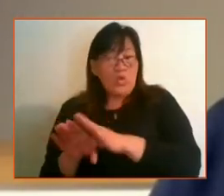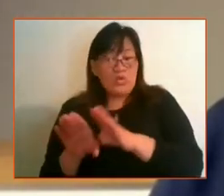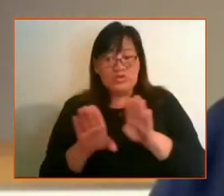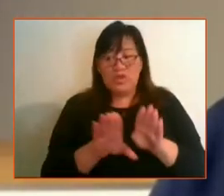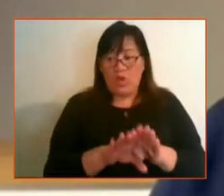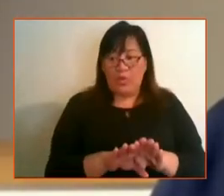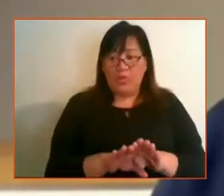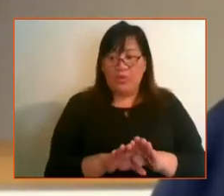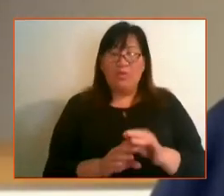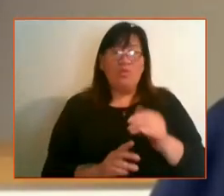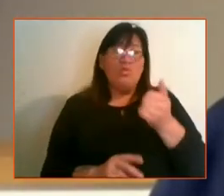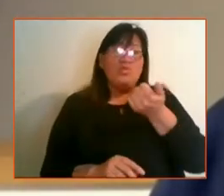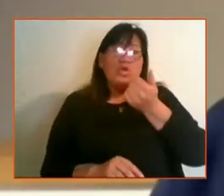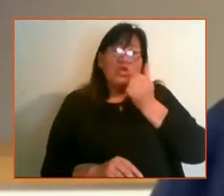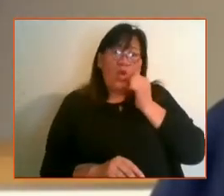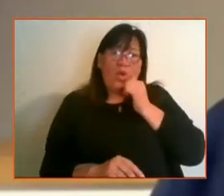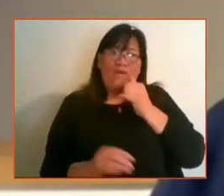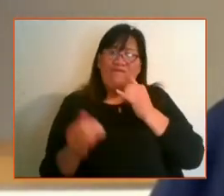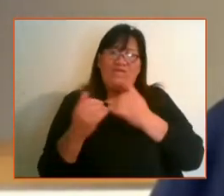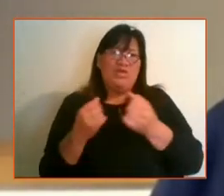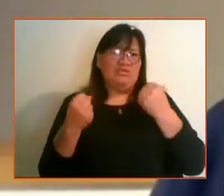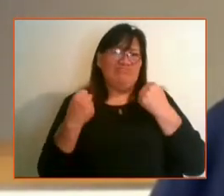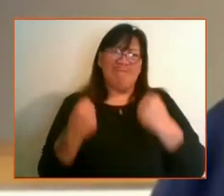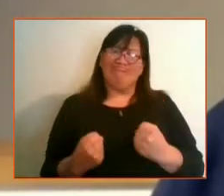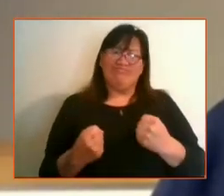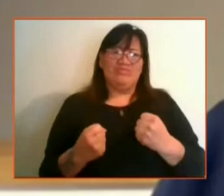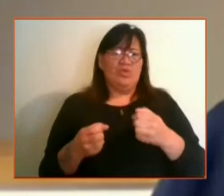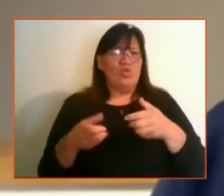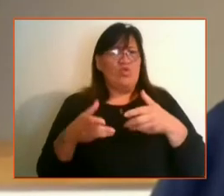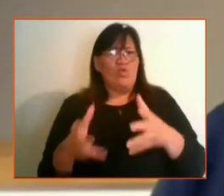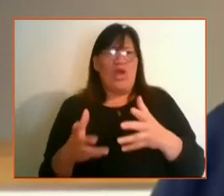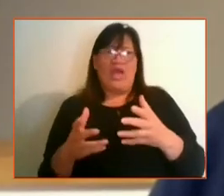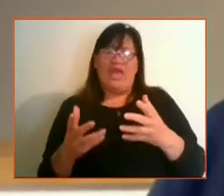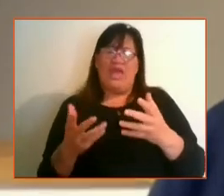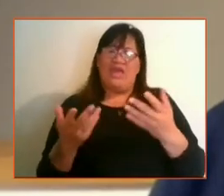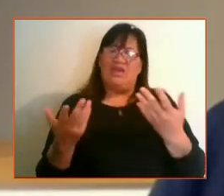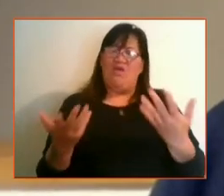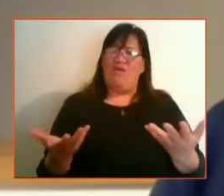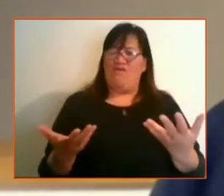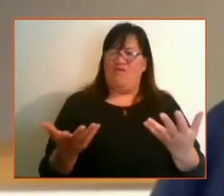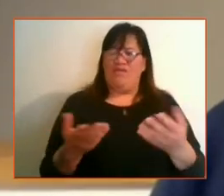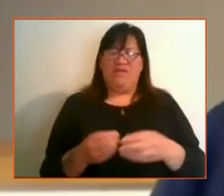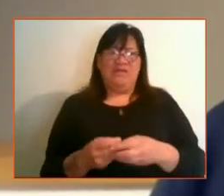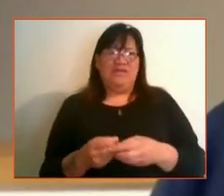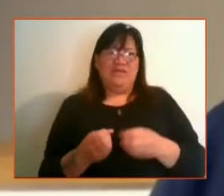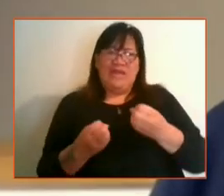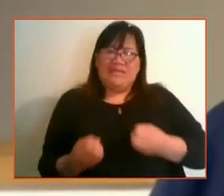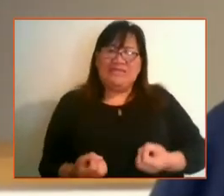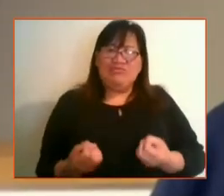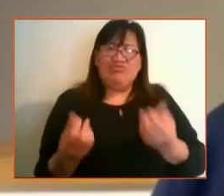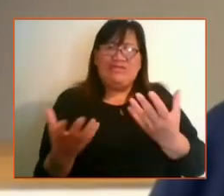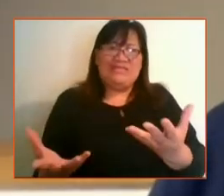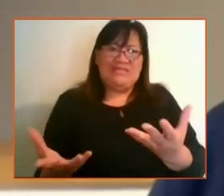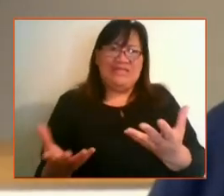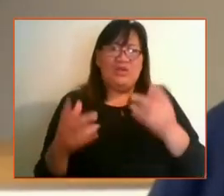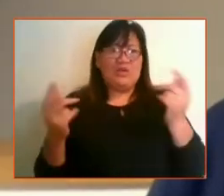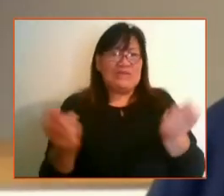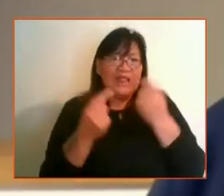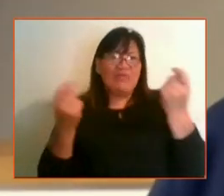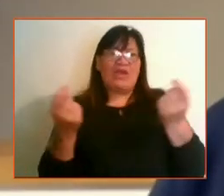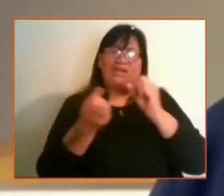very powerful form of expression that ought to be more and more acknowledged, celebrated,